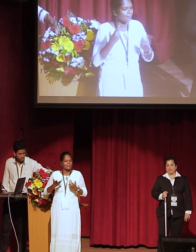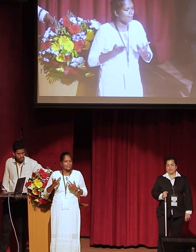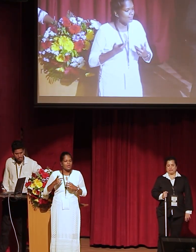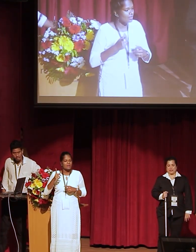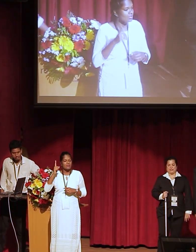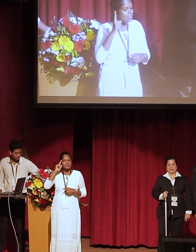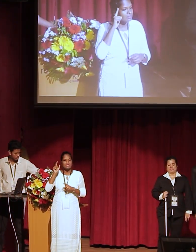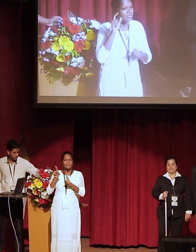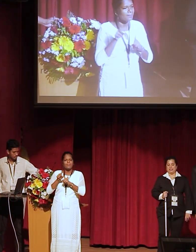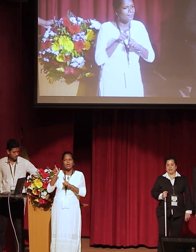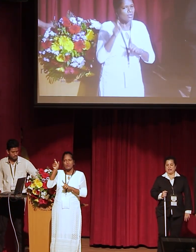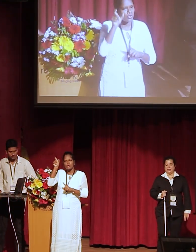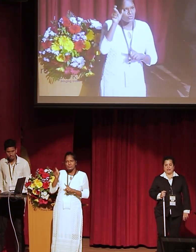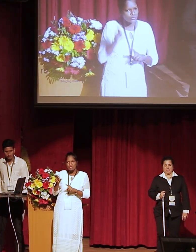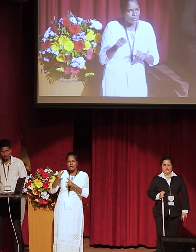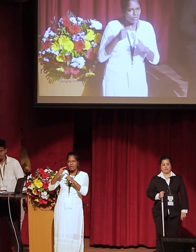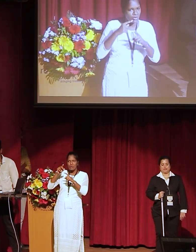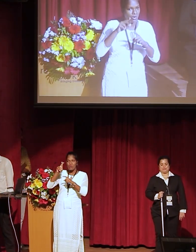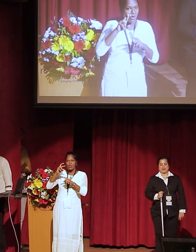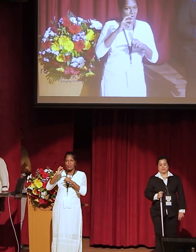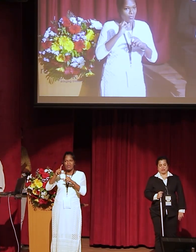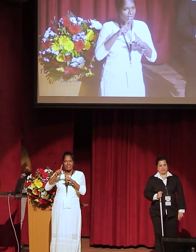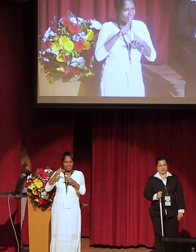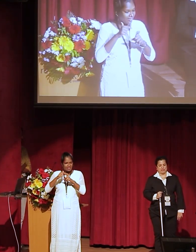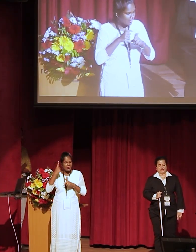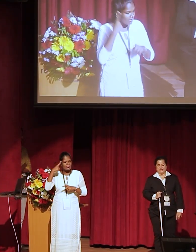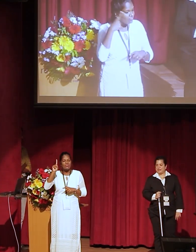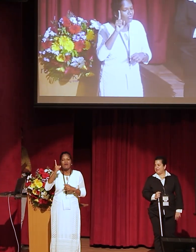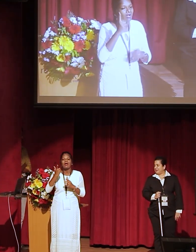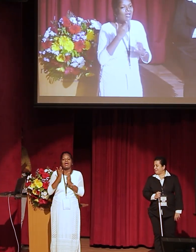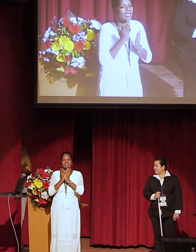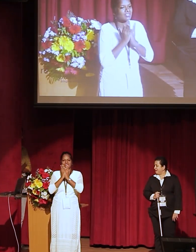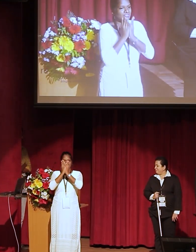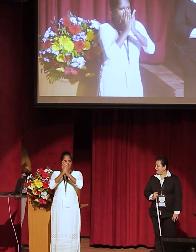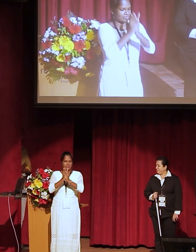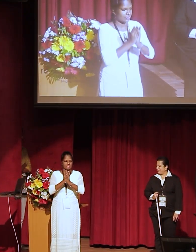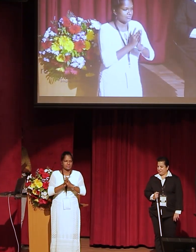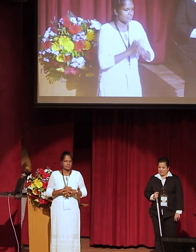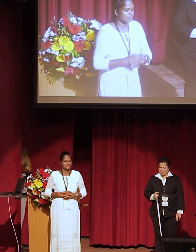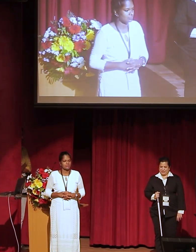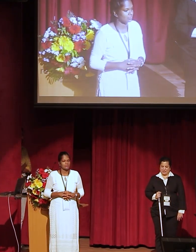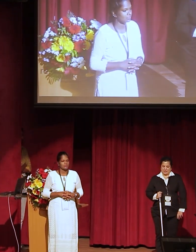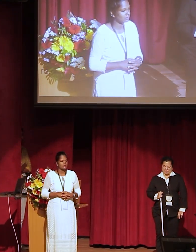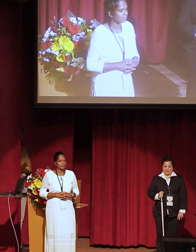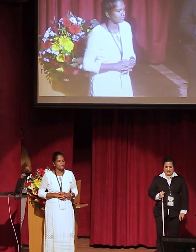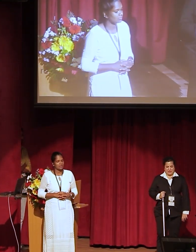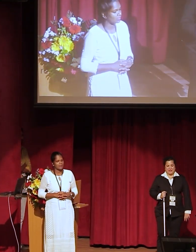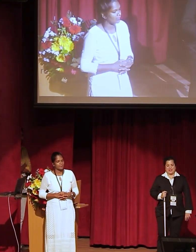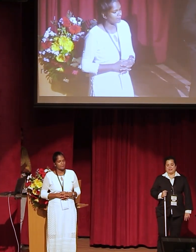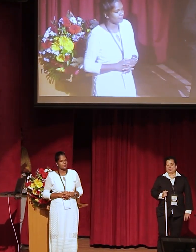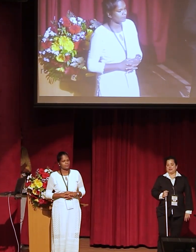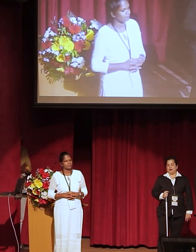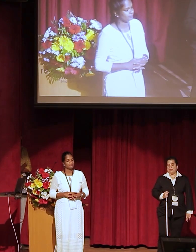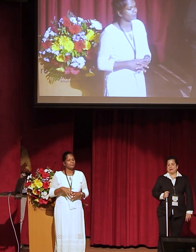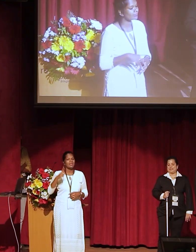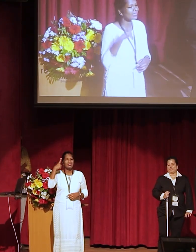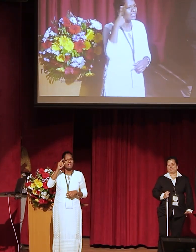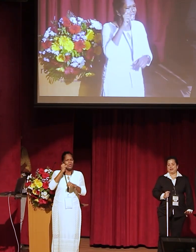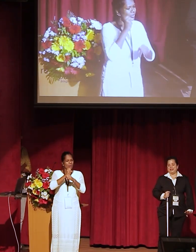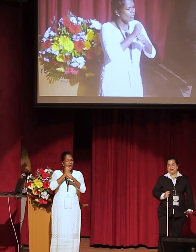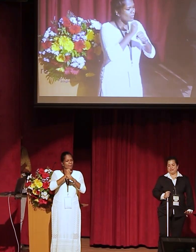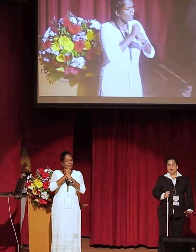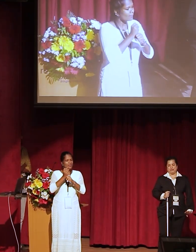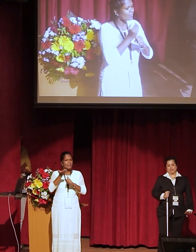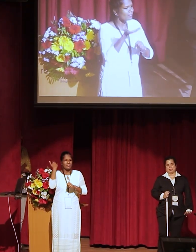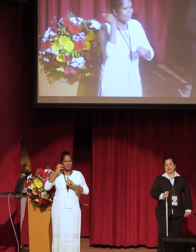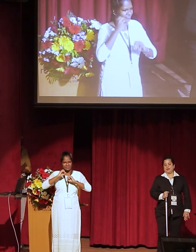of assistive technology in inclusive education. Next slide, please. The government has